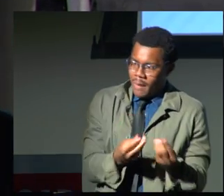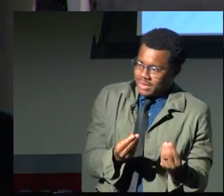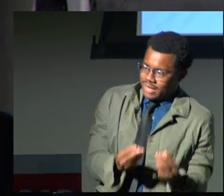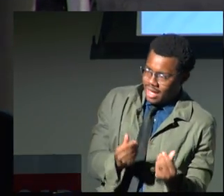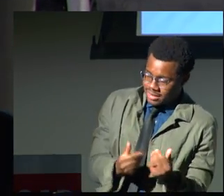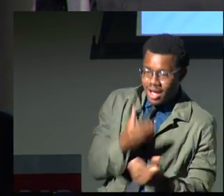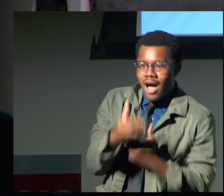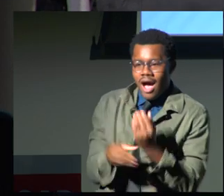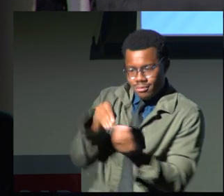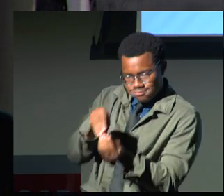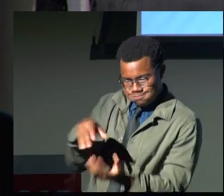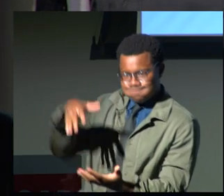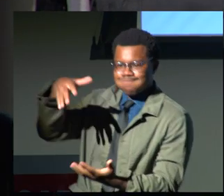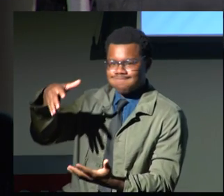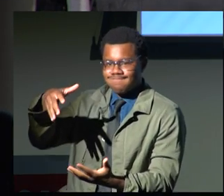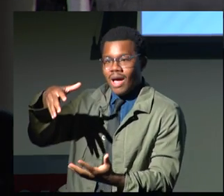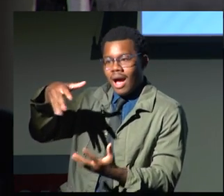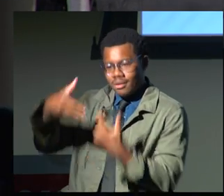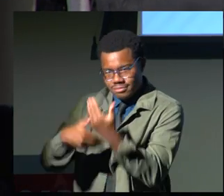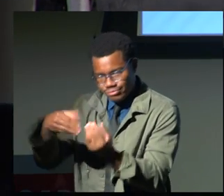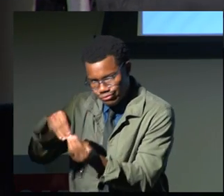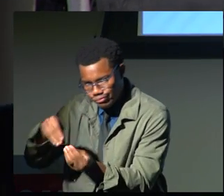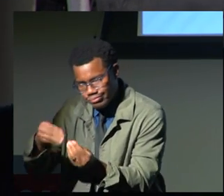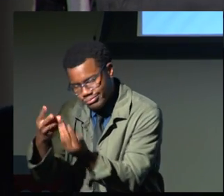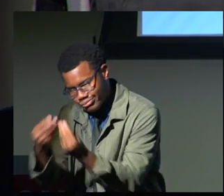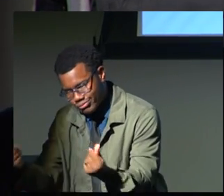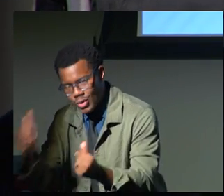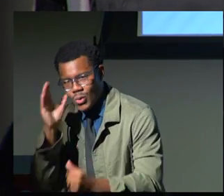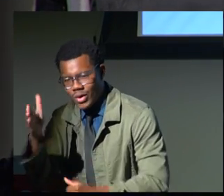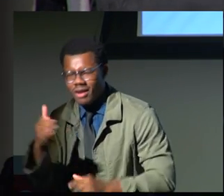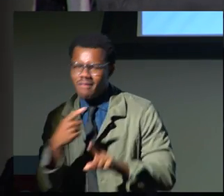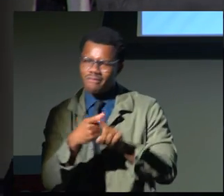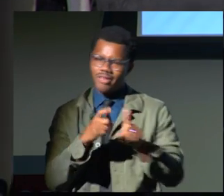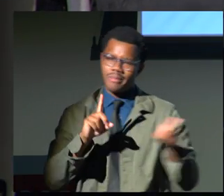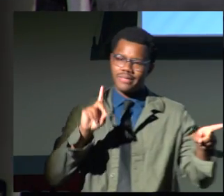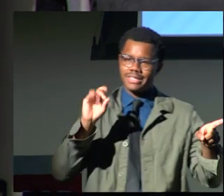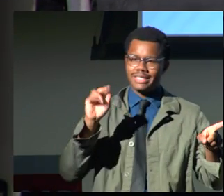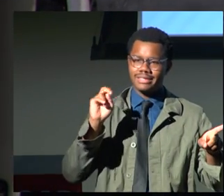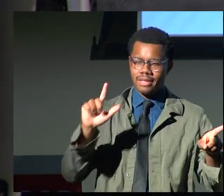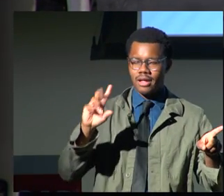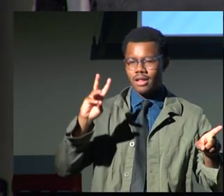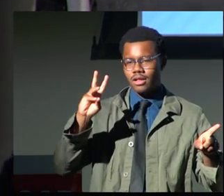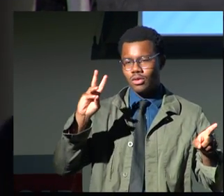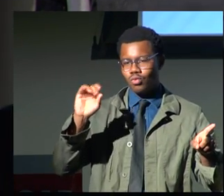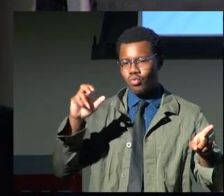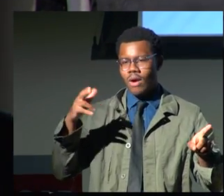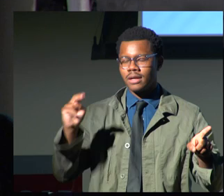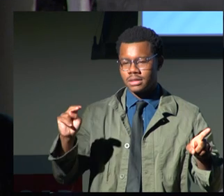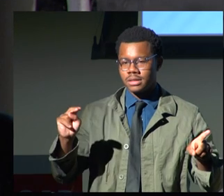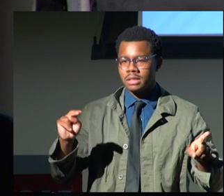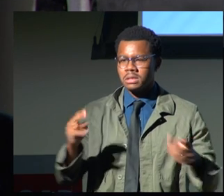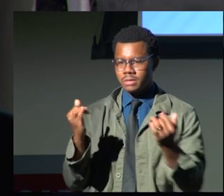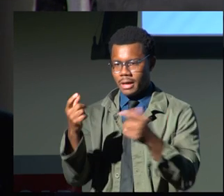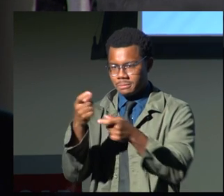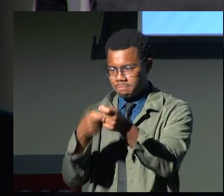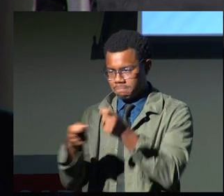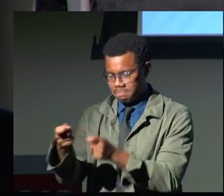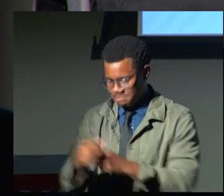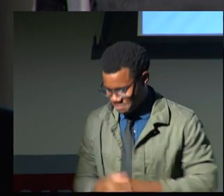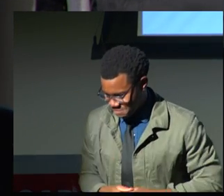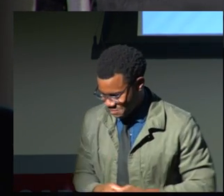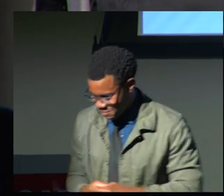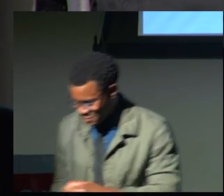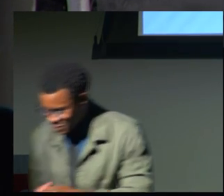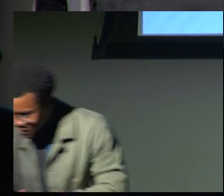line from Denzel Washington. Right there. So let's talk about this lovely so work. So this work is, of course,